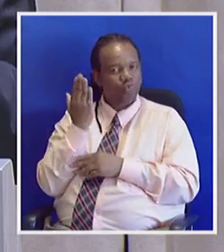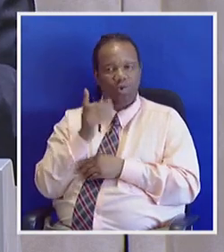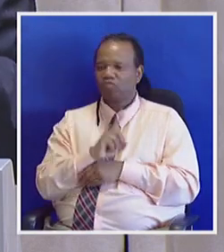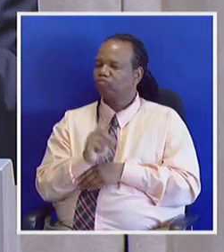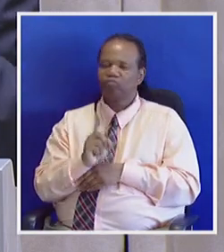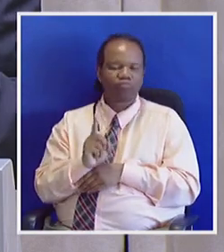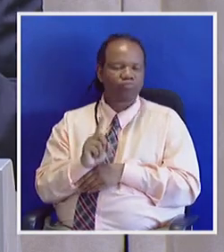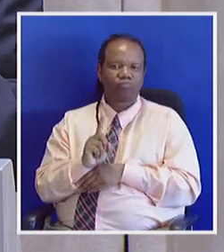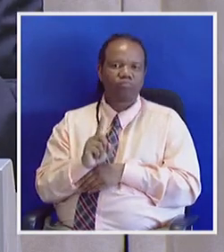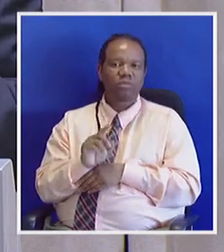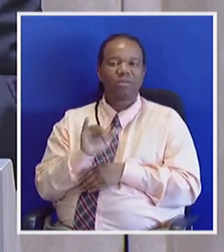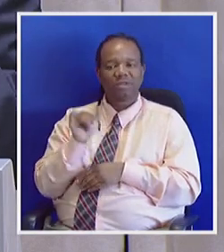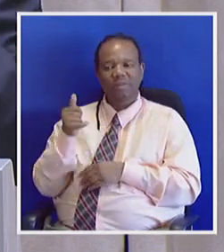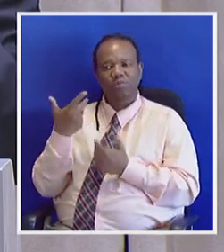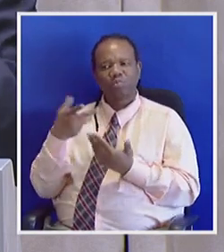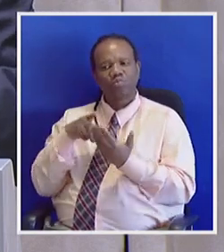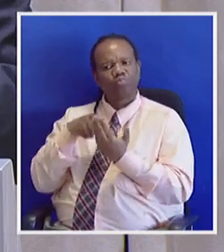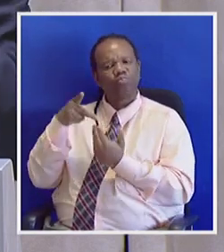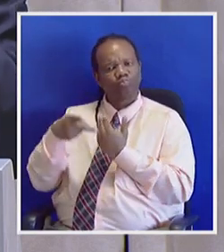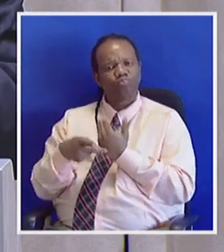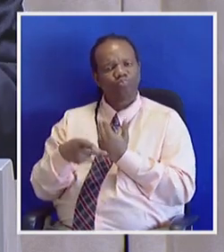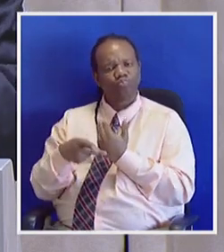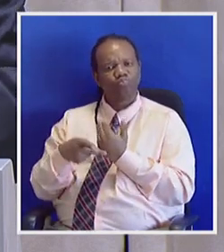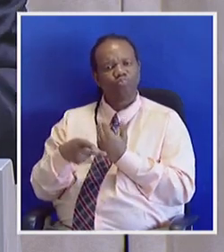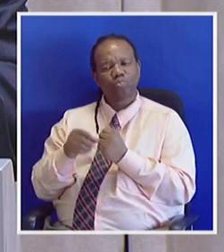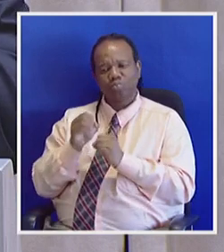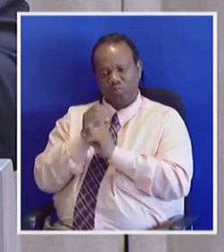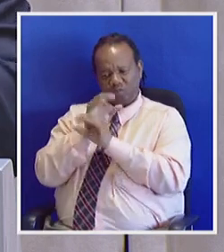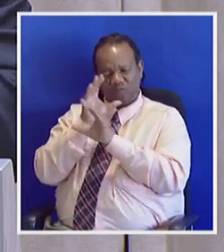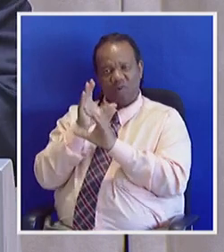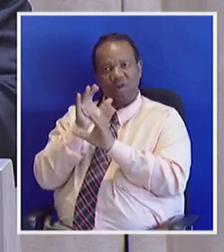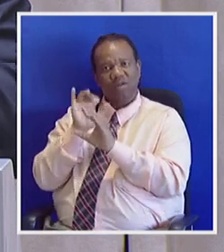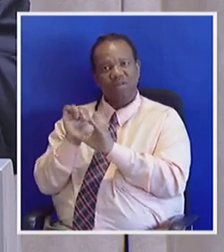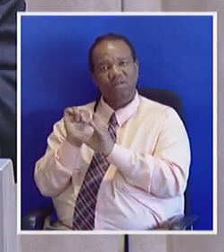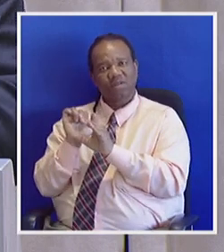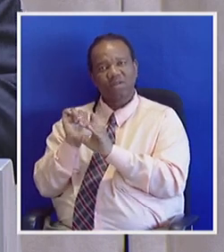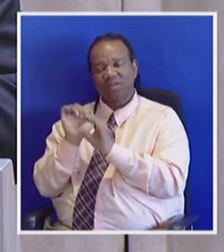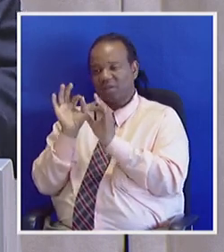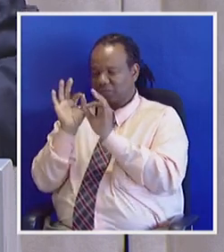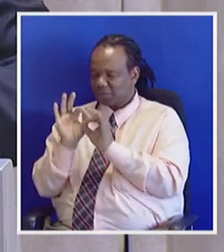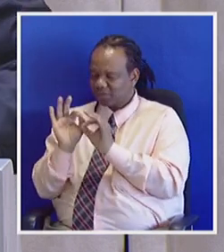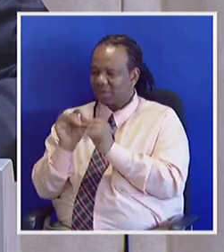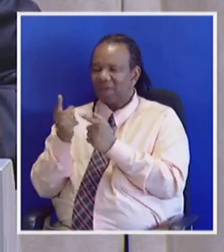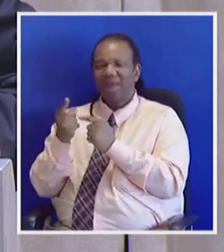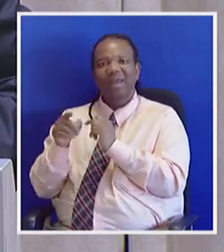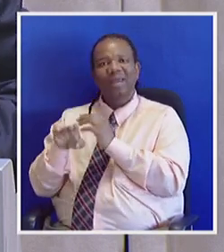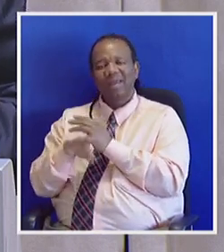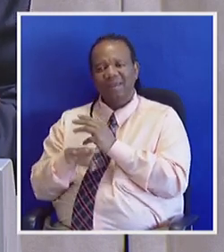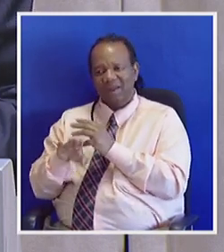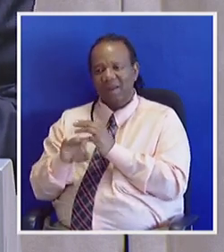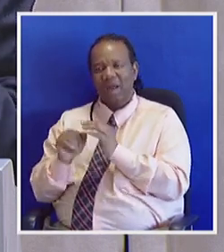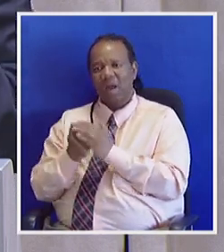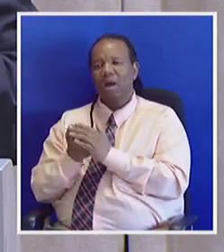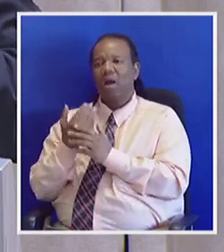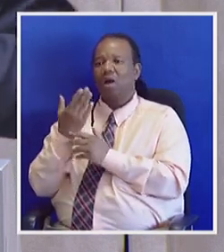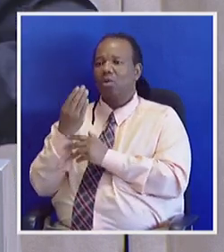are meaningful initiatives that are meant to focus on specific areas that are able to move